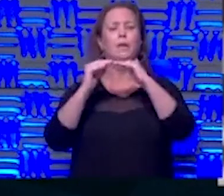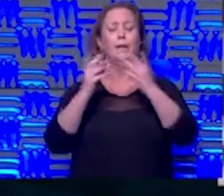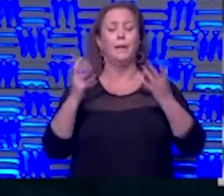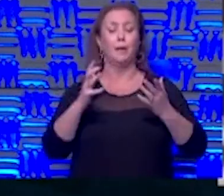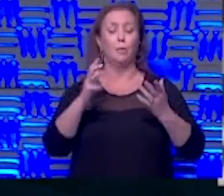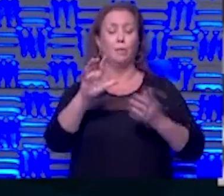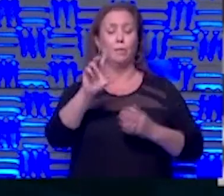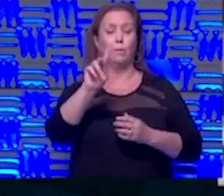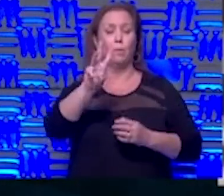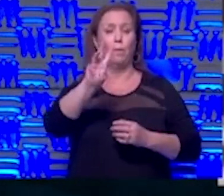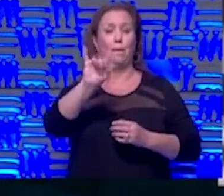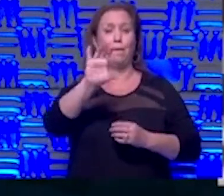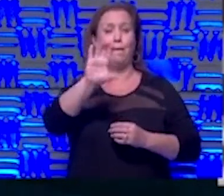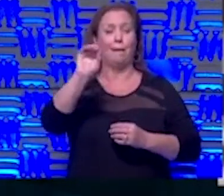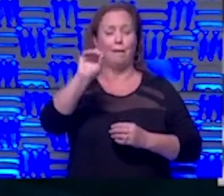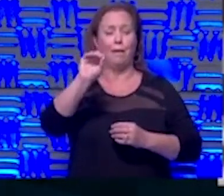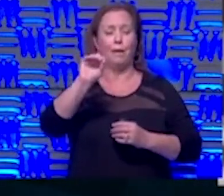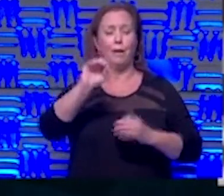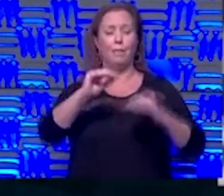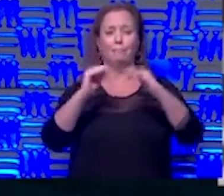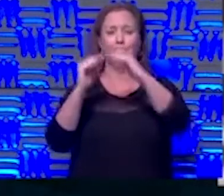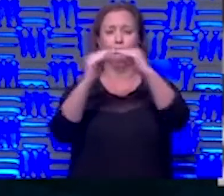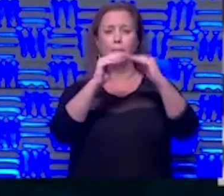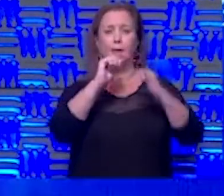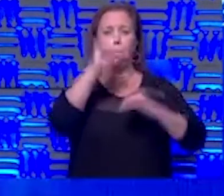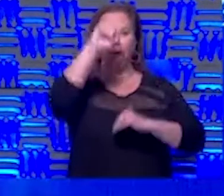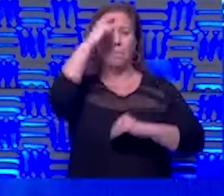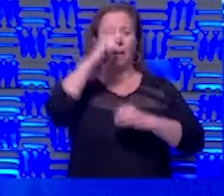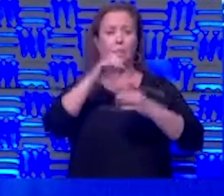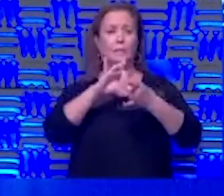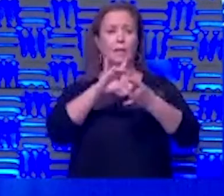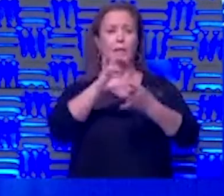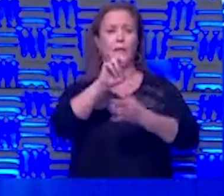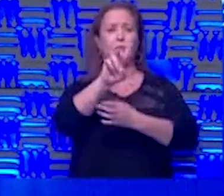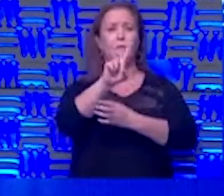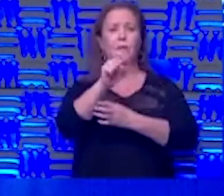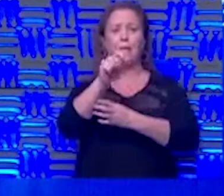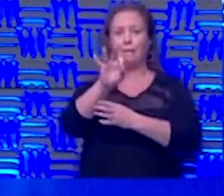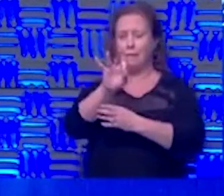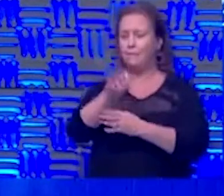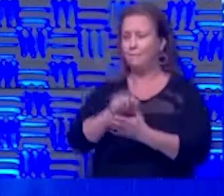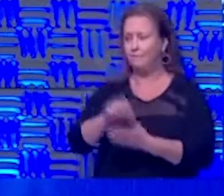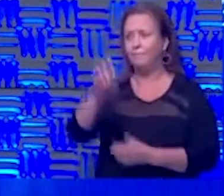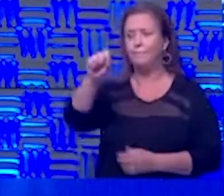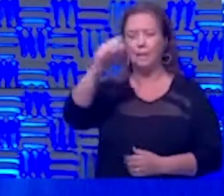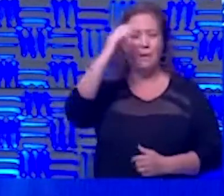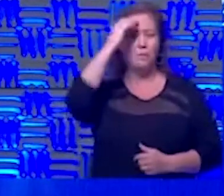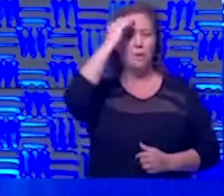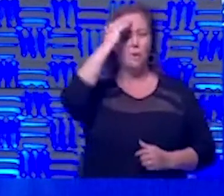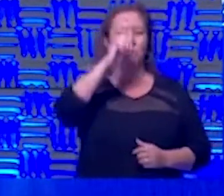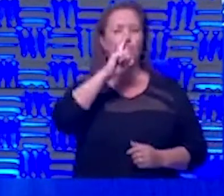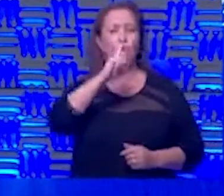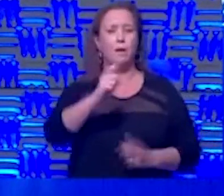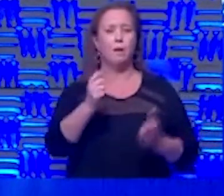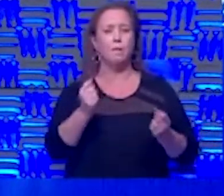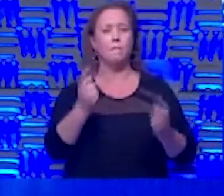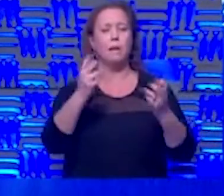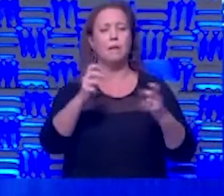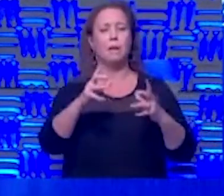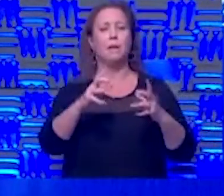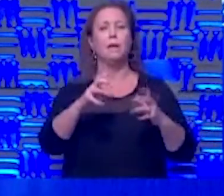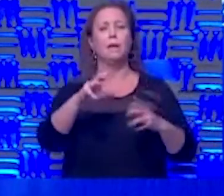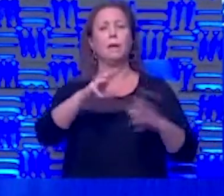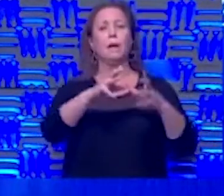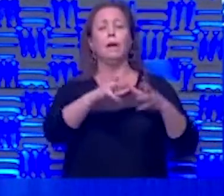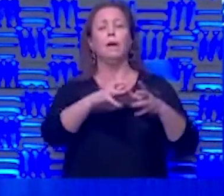COVID-19 among blacks. Well, it's totally real, Senator. We know that the number of African